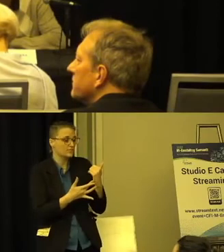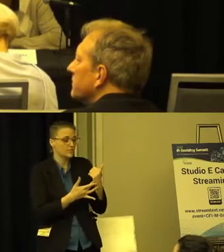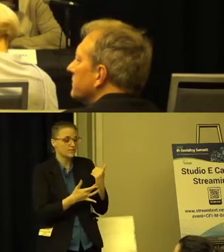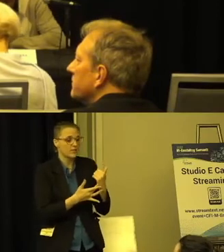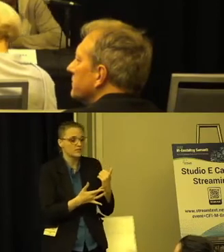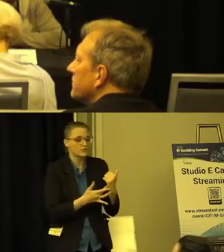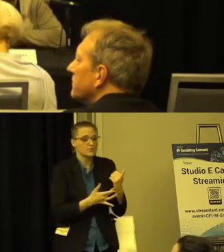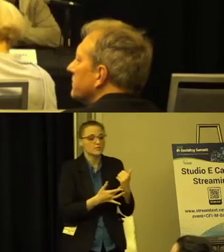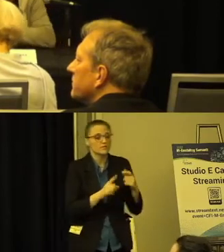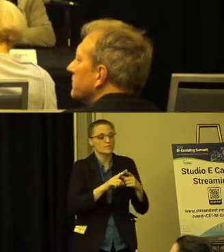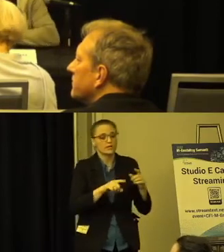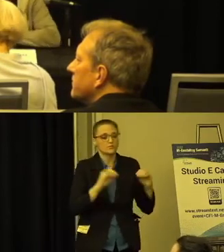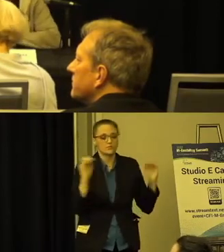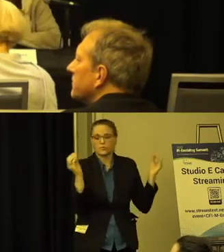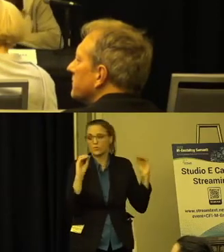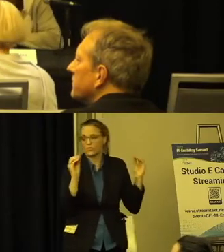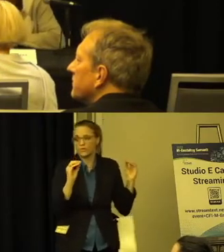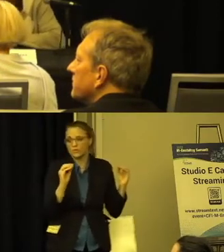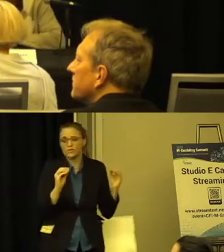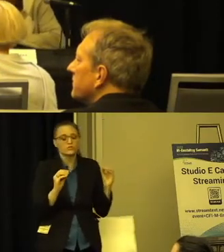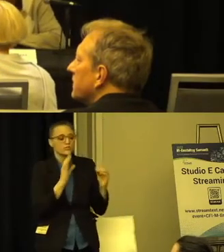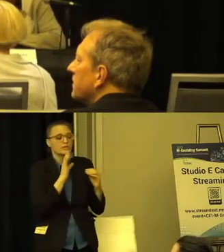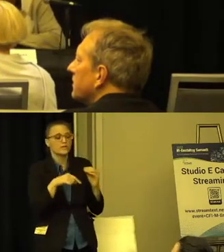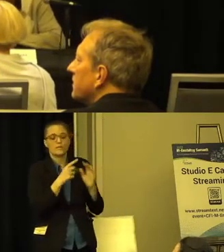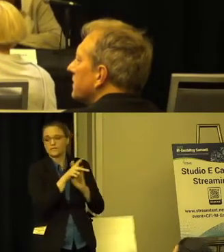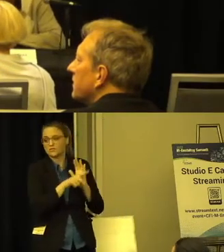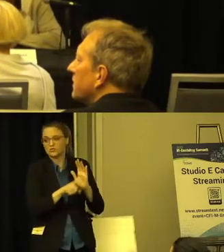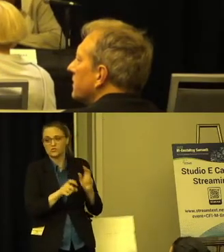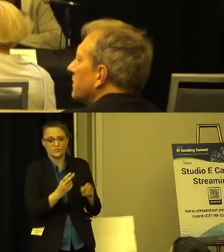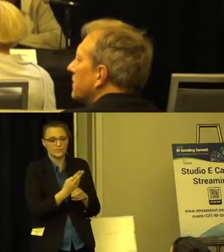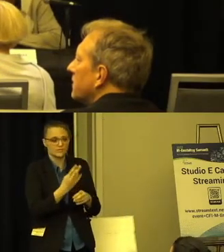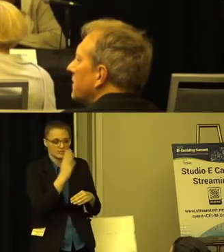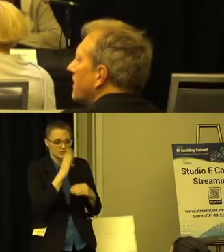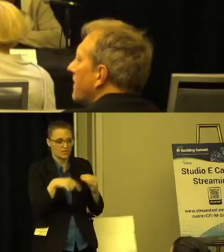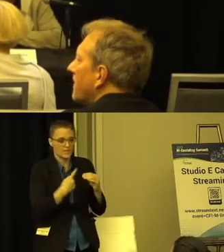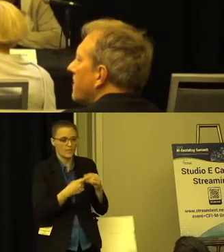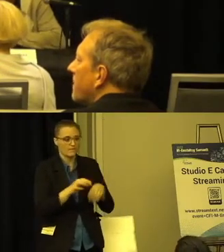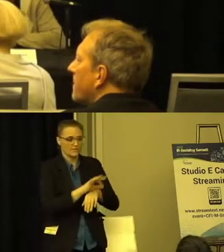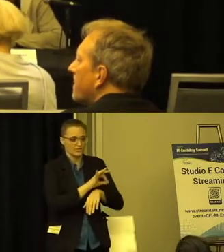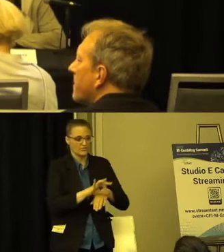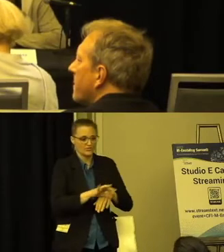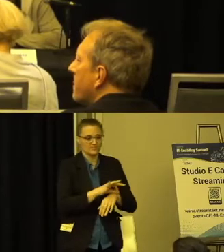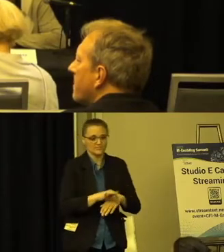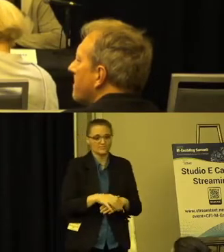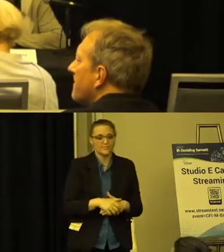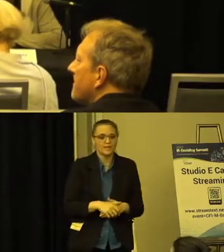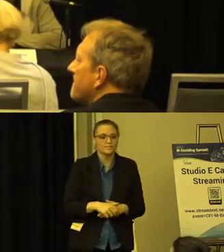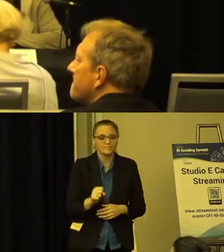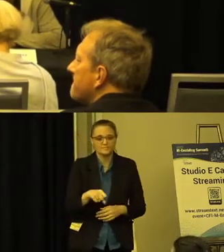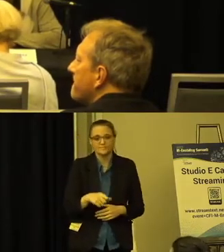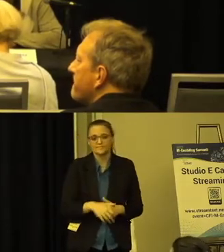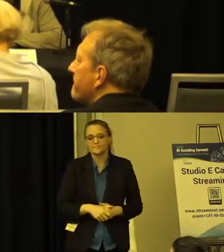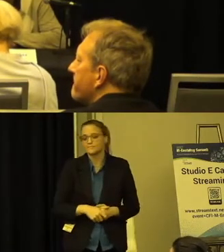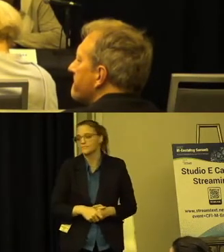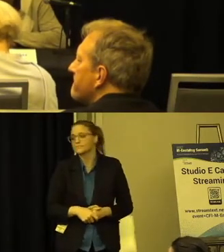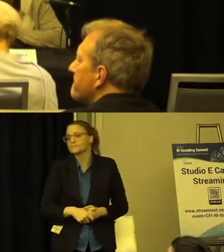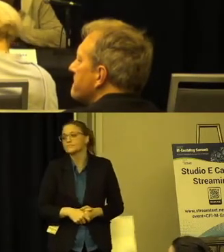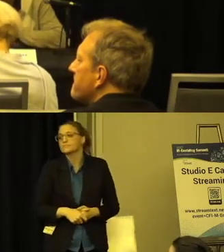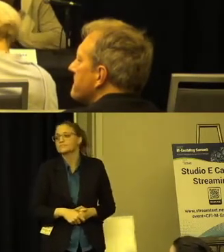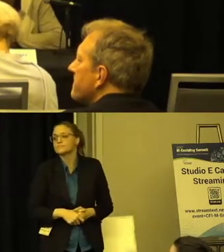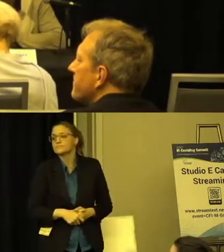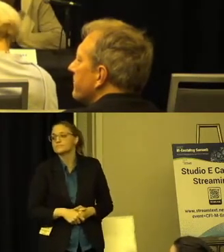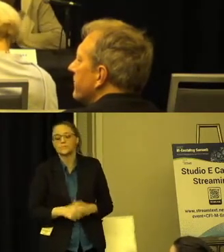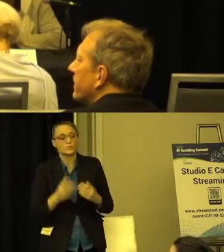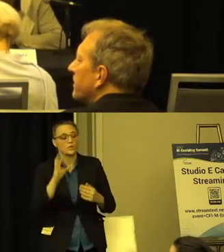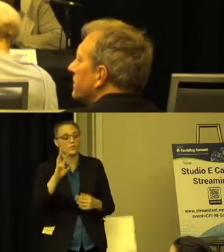you really should be talking about the functions. And so we took that to heart. And so one of the things we were able to do with